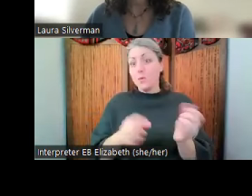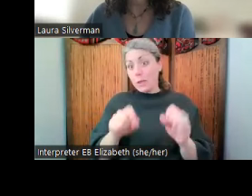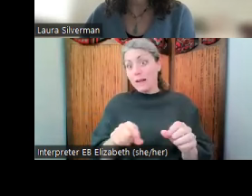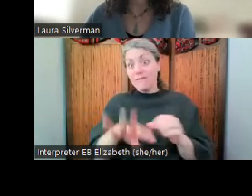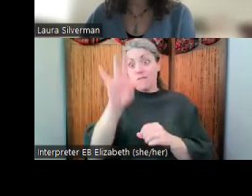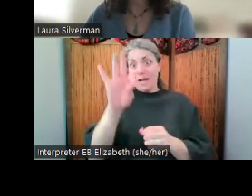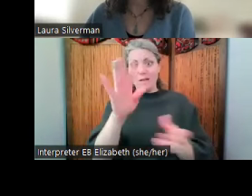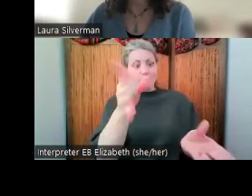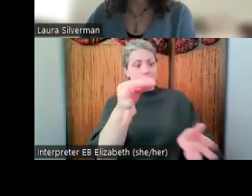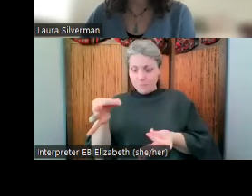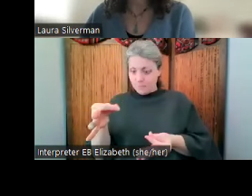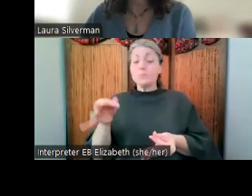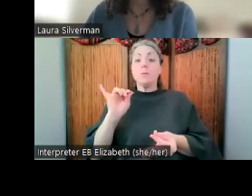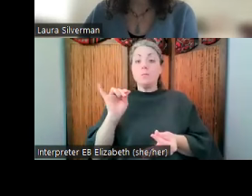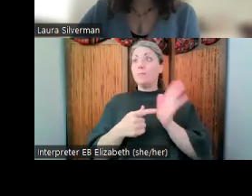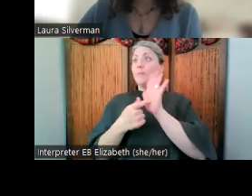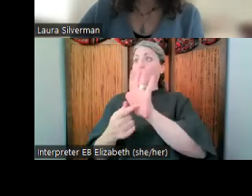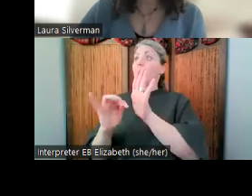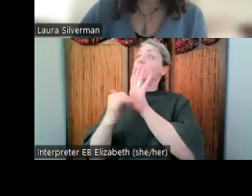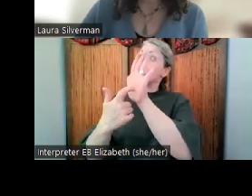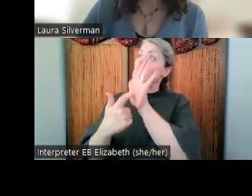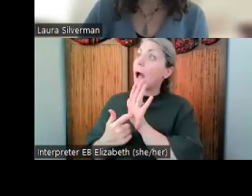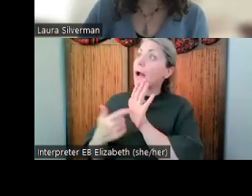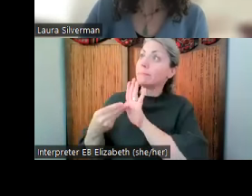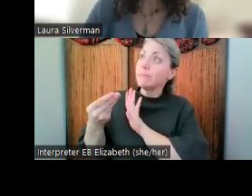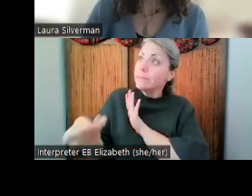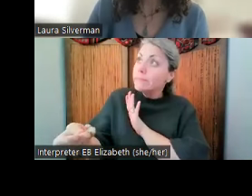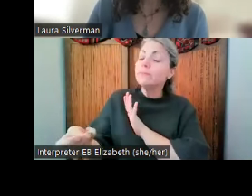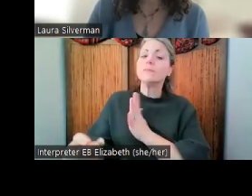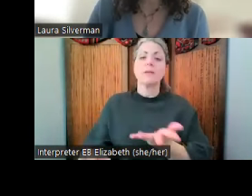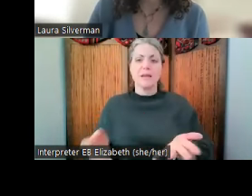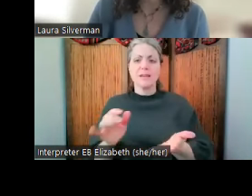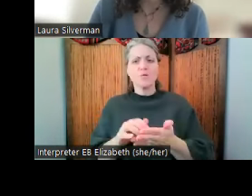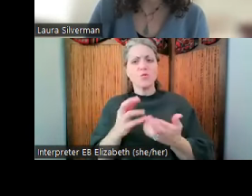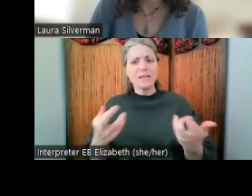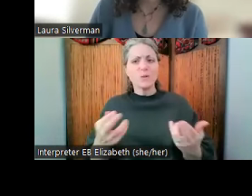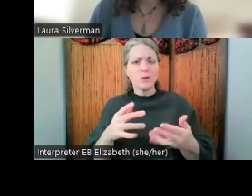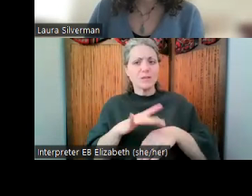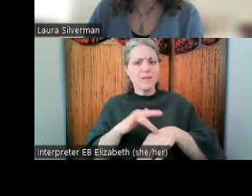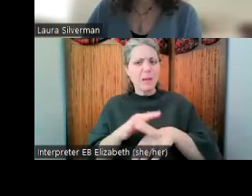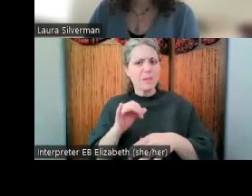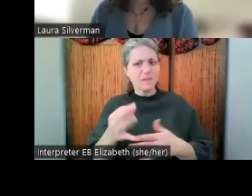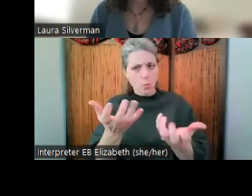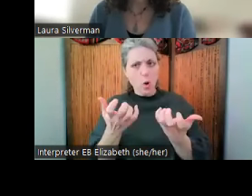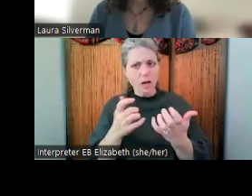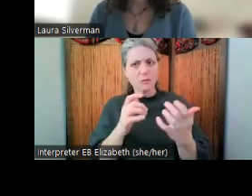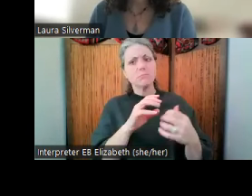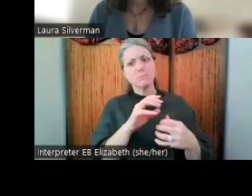some resources that are available if you're interested.